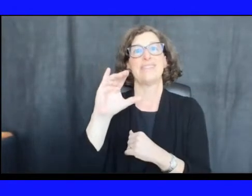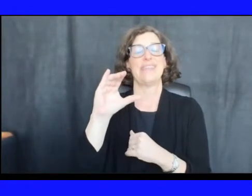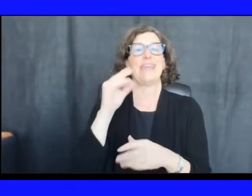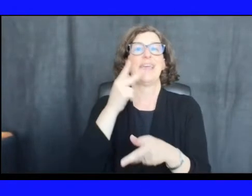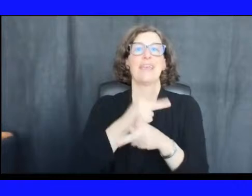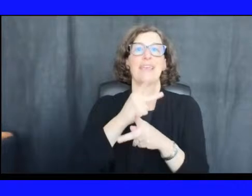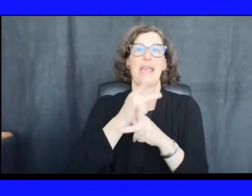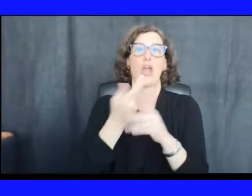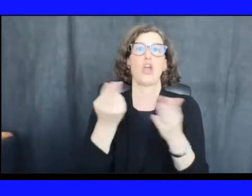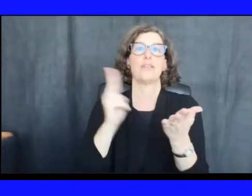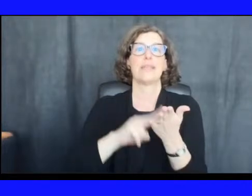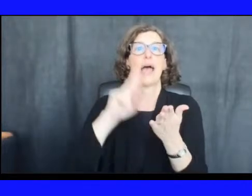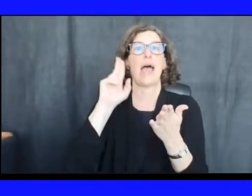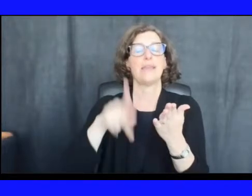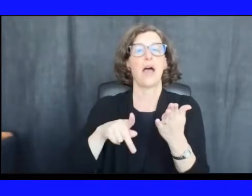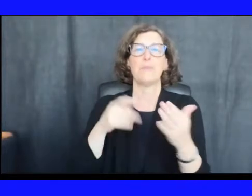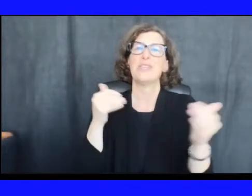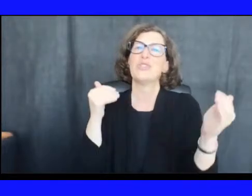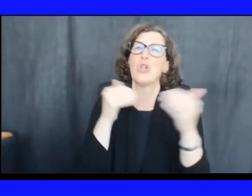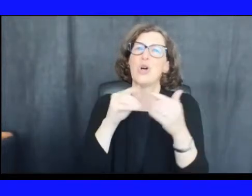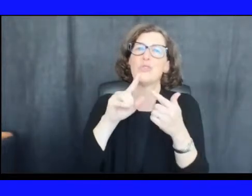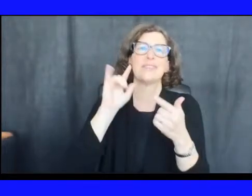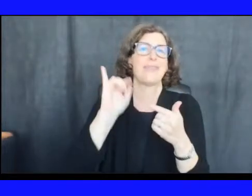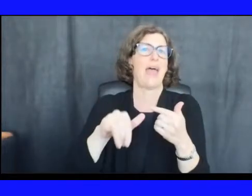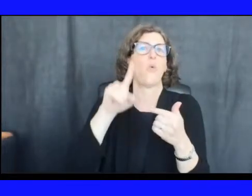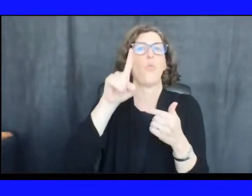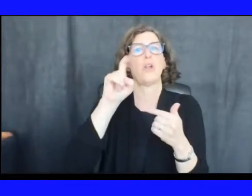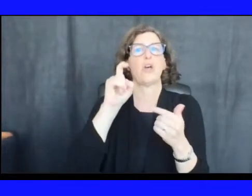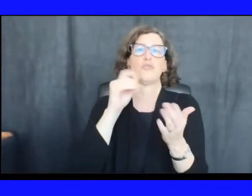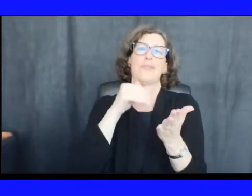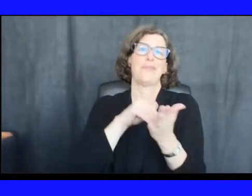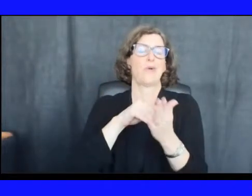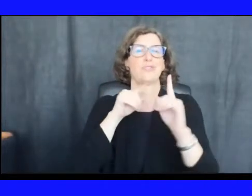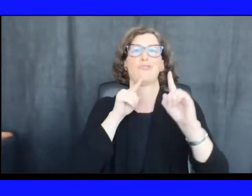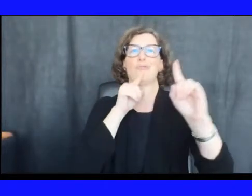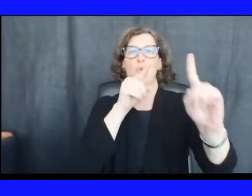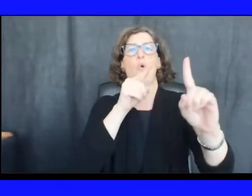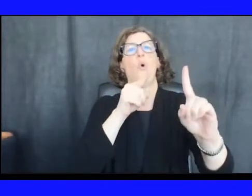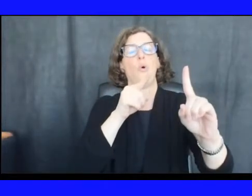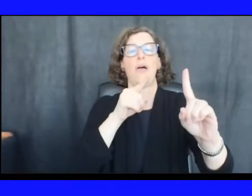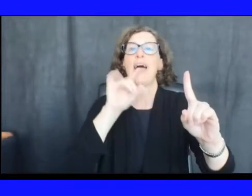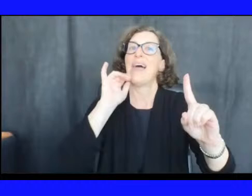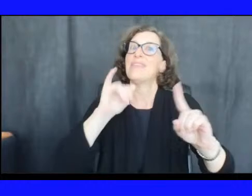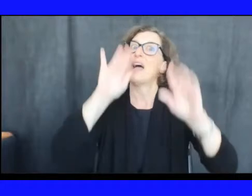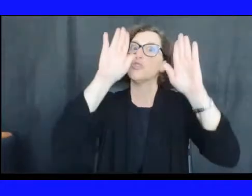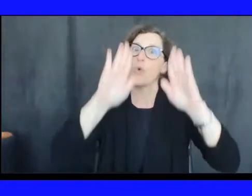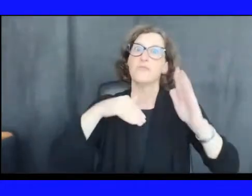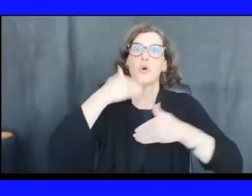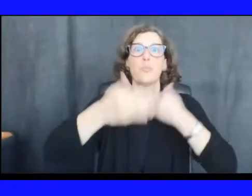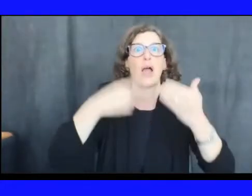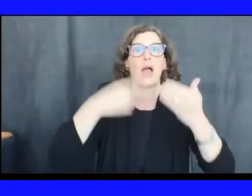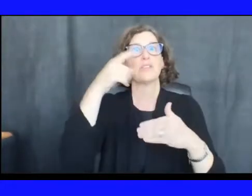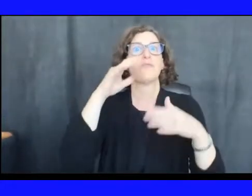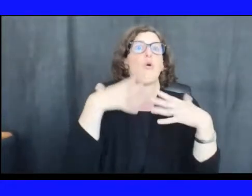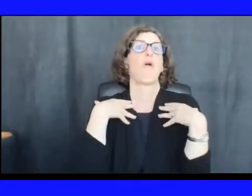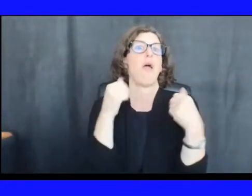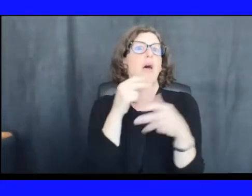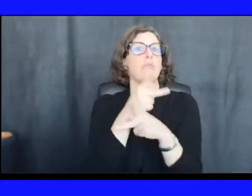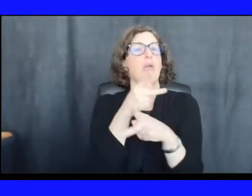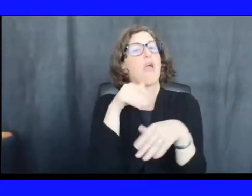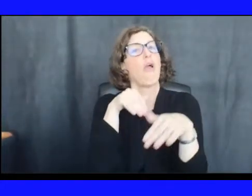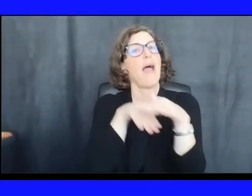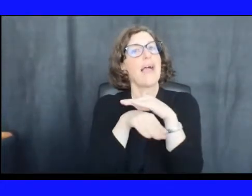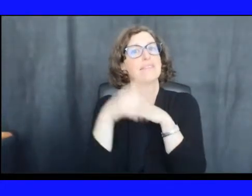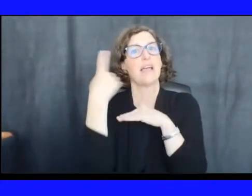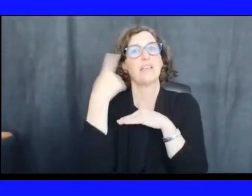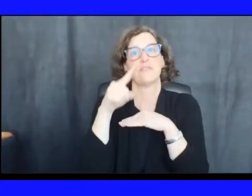please. On fiscal sustainability, very proud of the team, the frontline financial